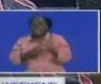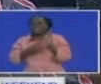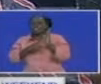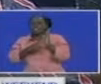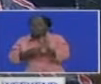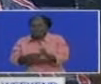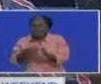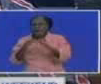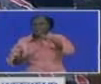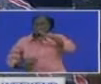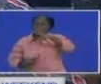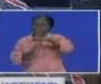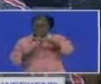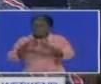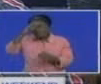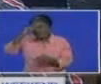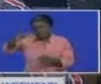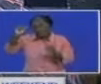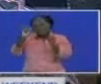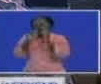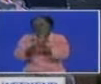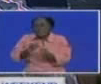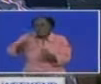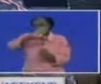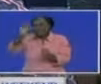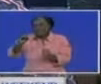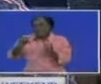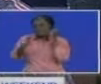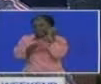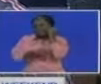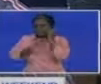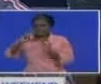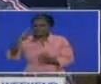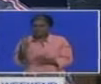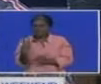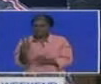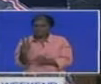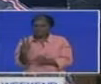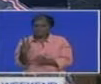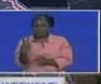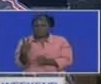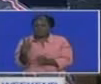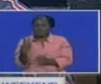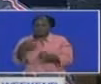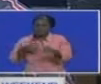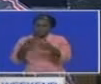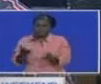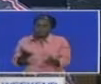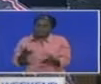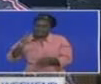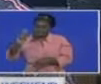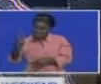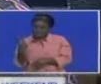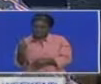have maximum and high respect by African countries. And two, and I want you to follow this, two, is